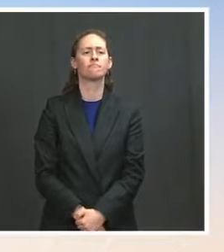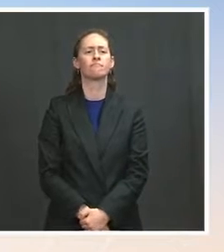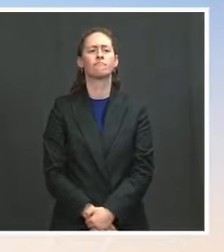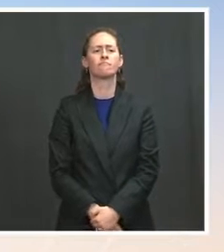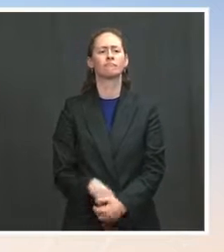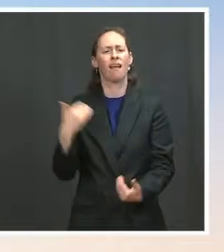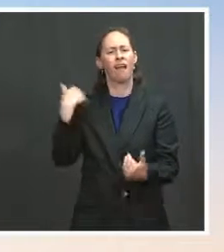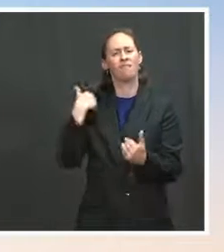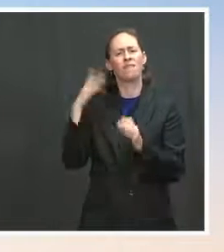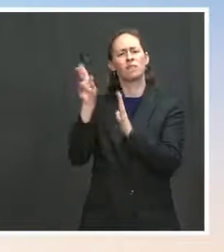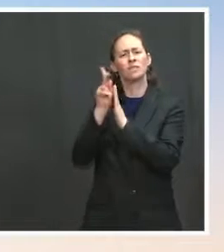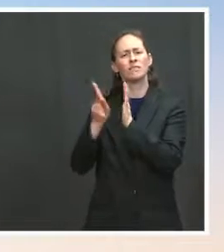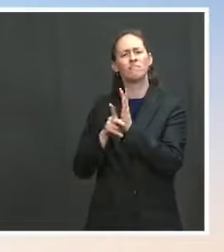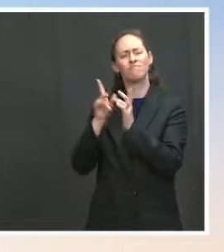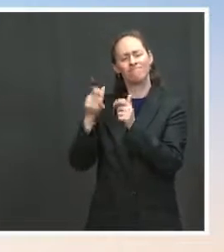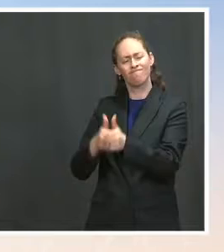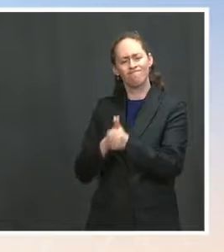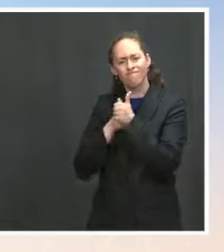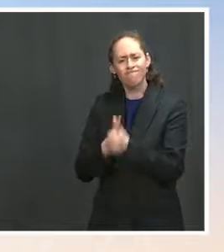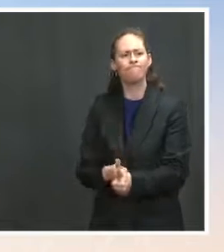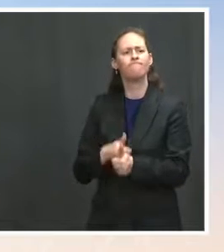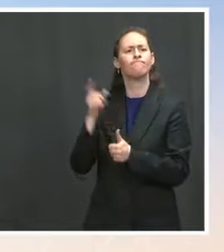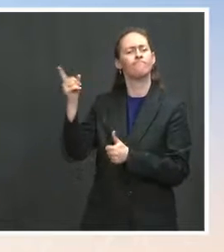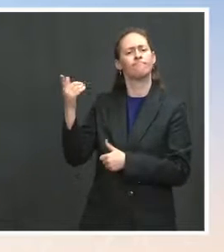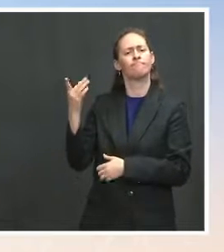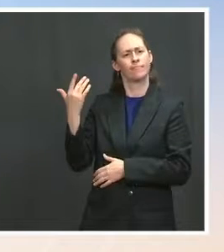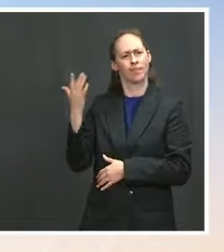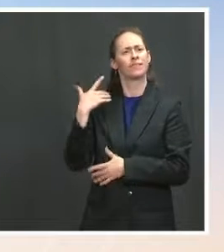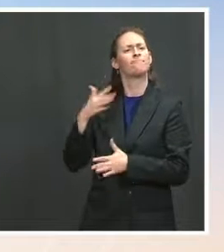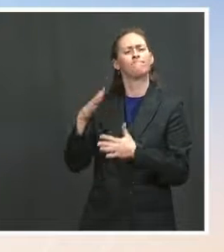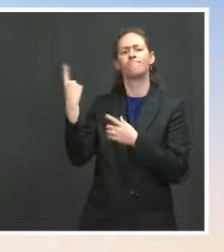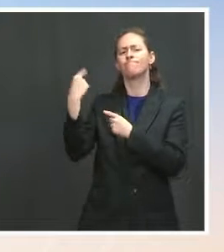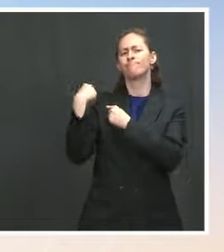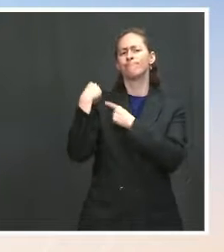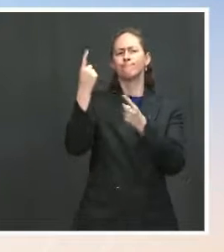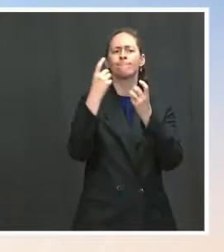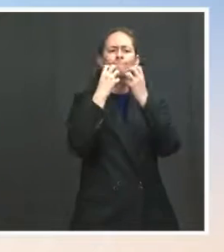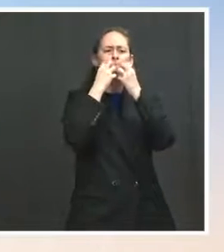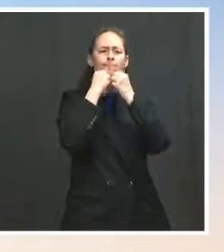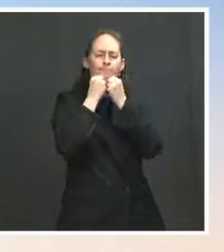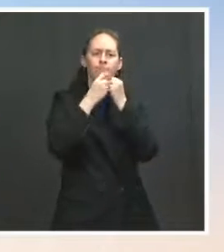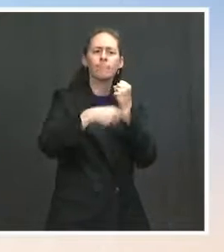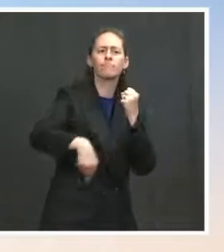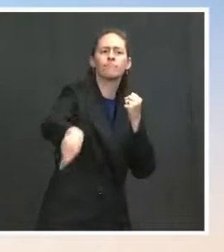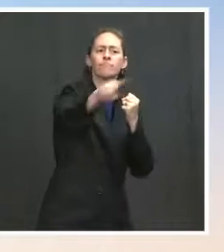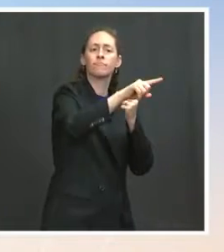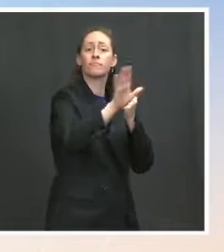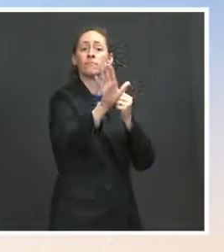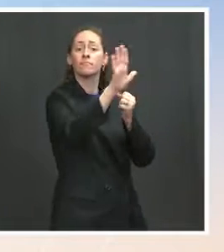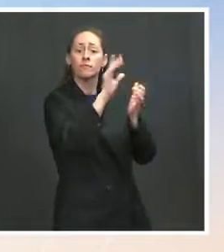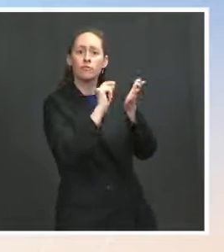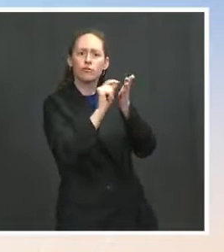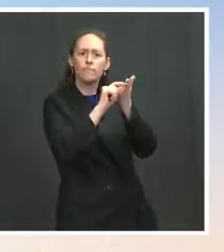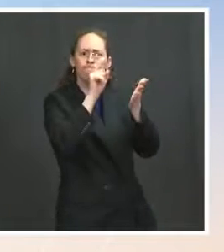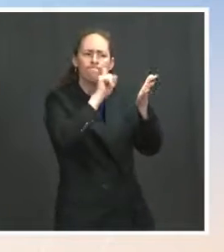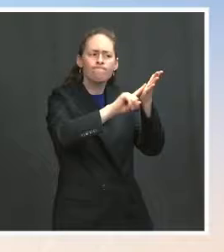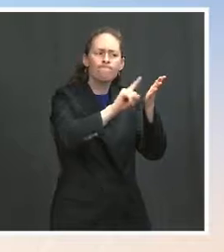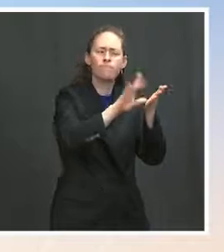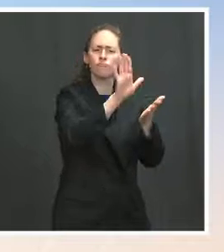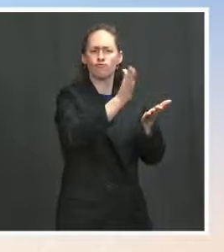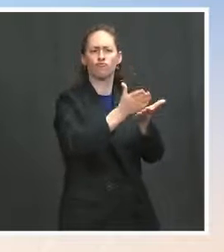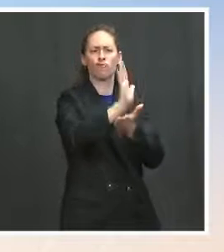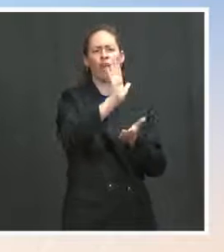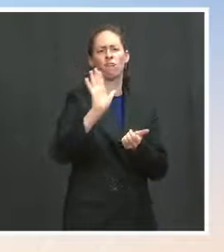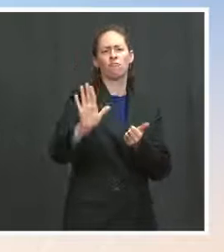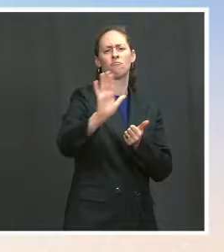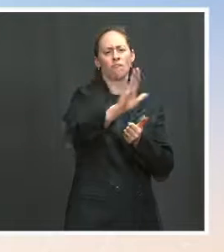personally passionate about, and he has a long record with respect to protecting the rights of journalists. And as he's always been empathetic about, he was